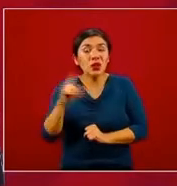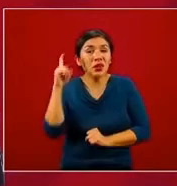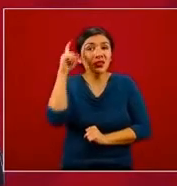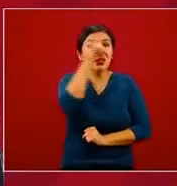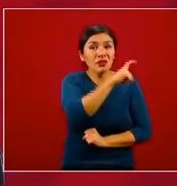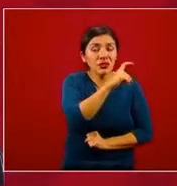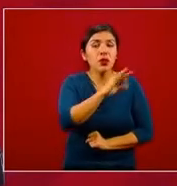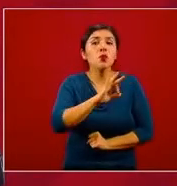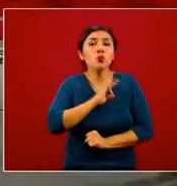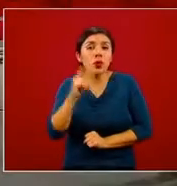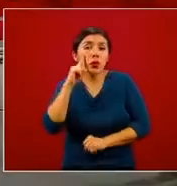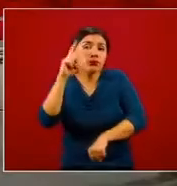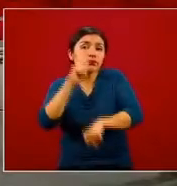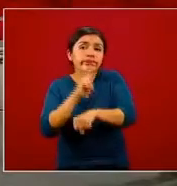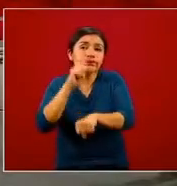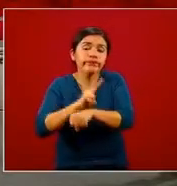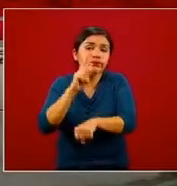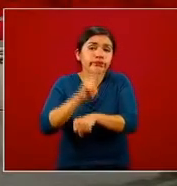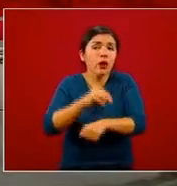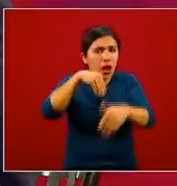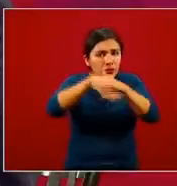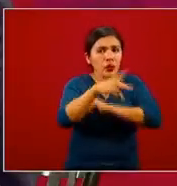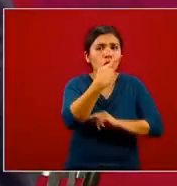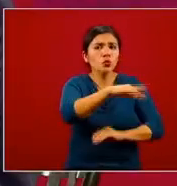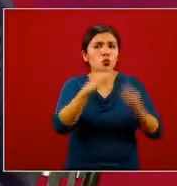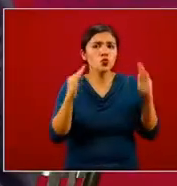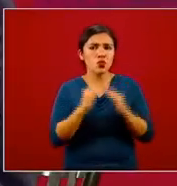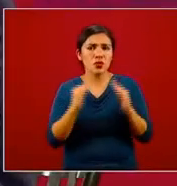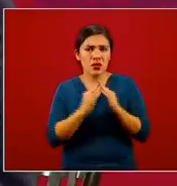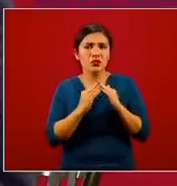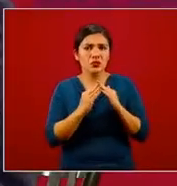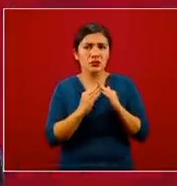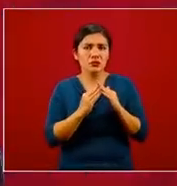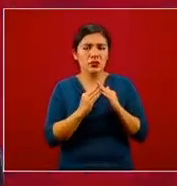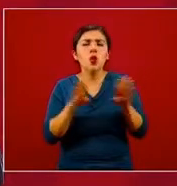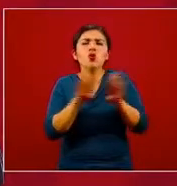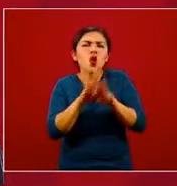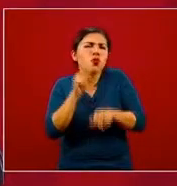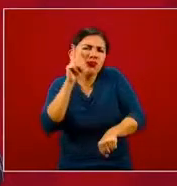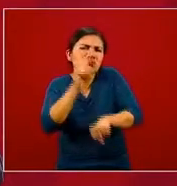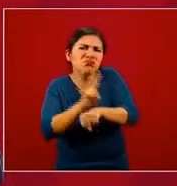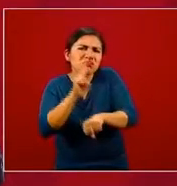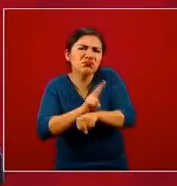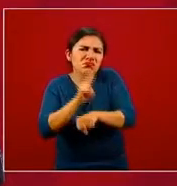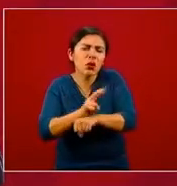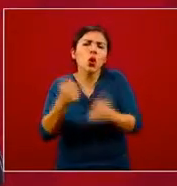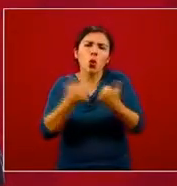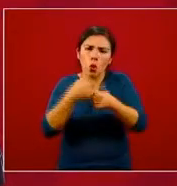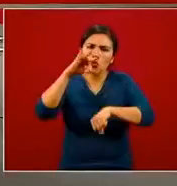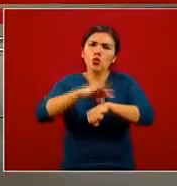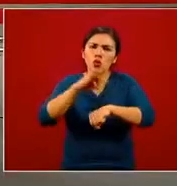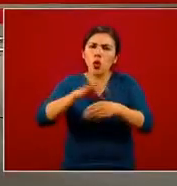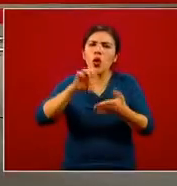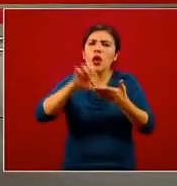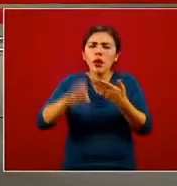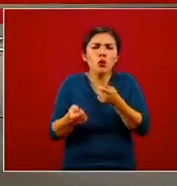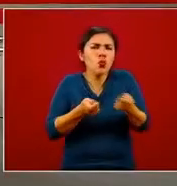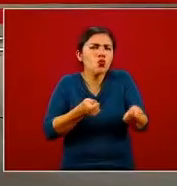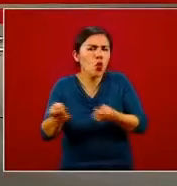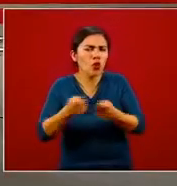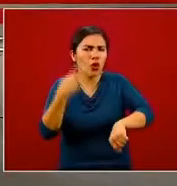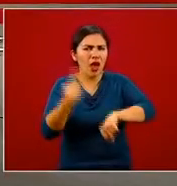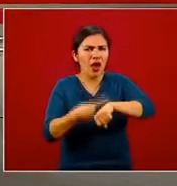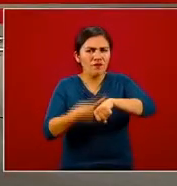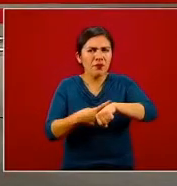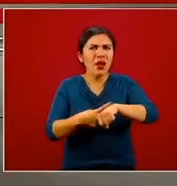about, specifically to help people who have illnesses and who are at home and are at risk, that they can